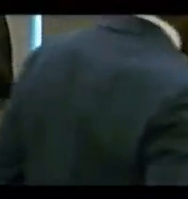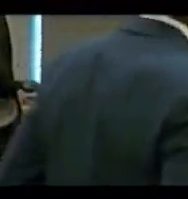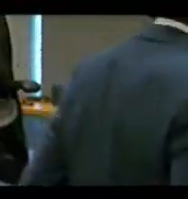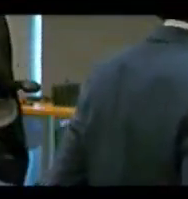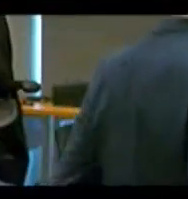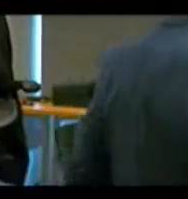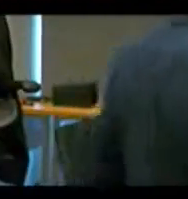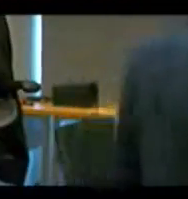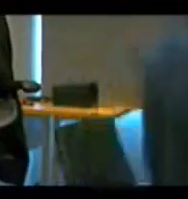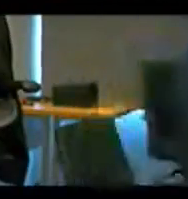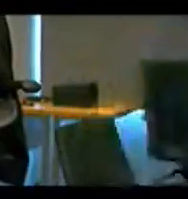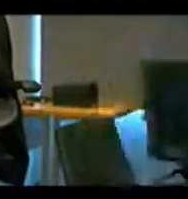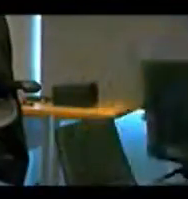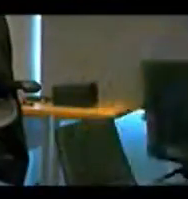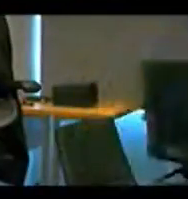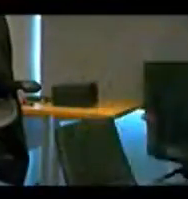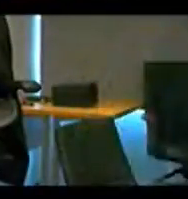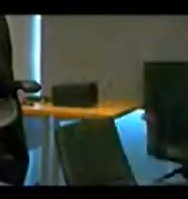Yeah, that's what I'm guessing.